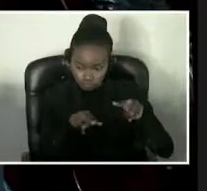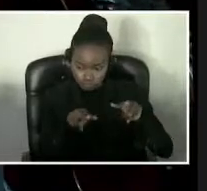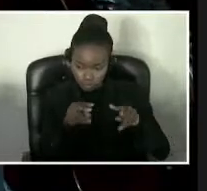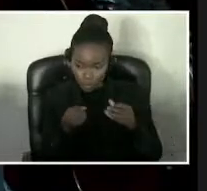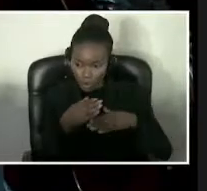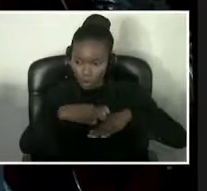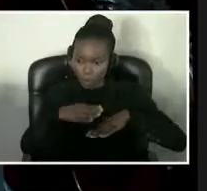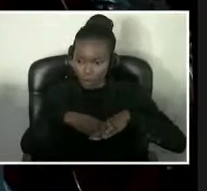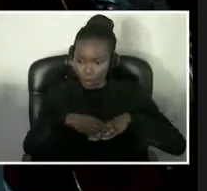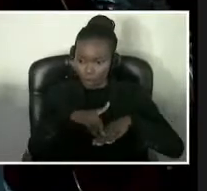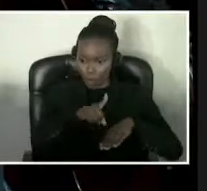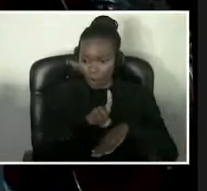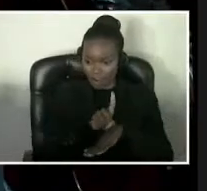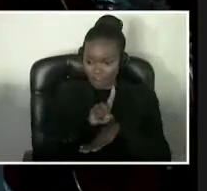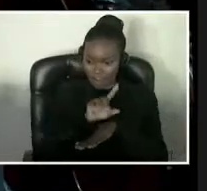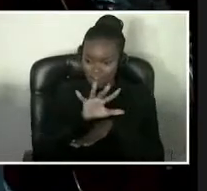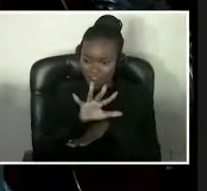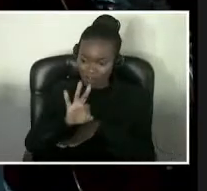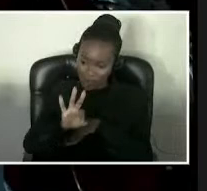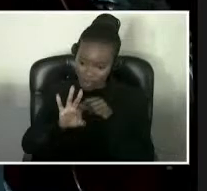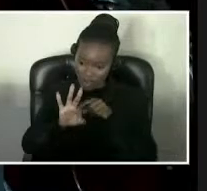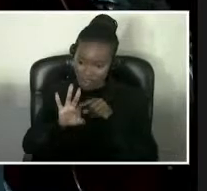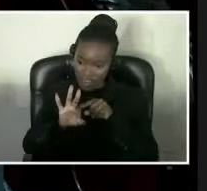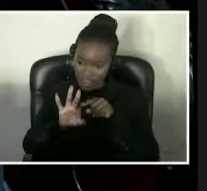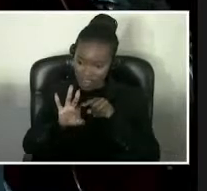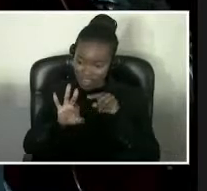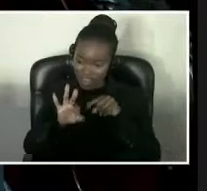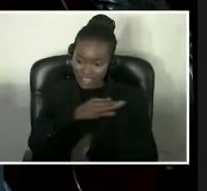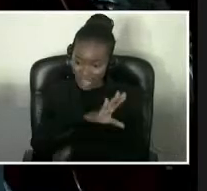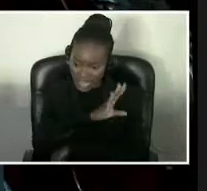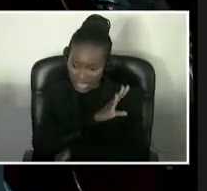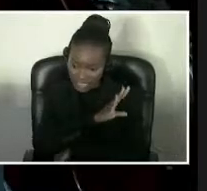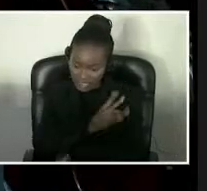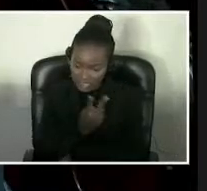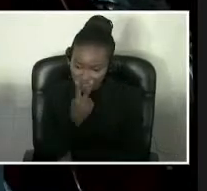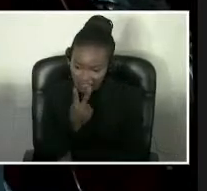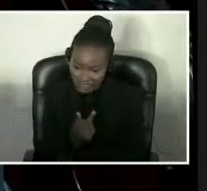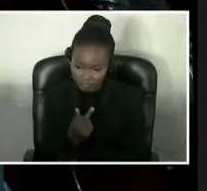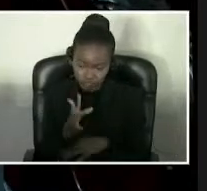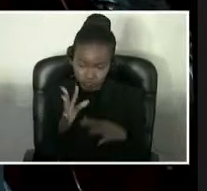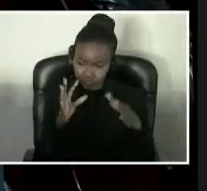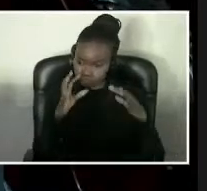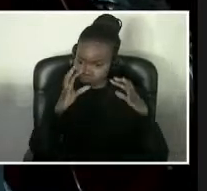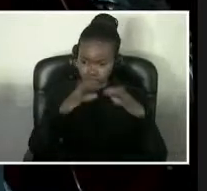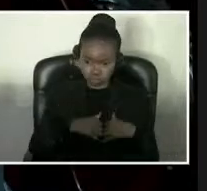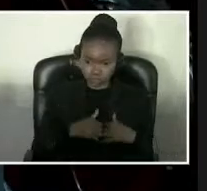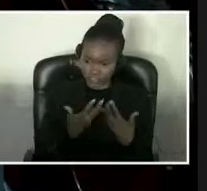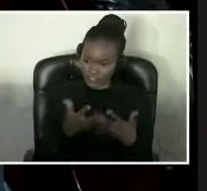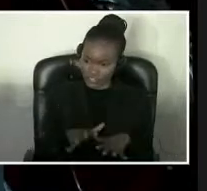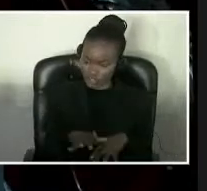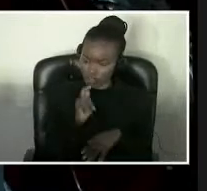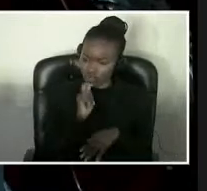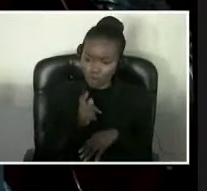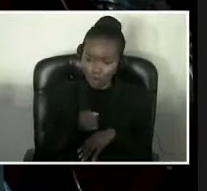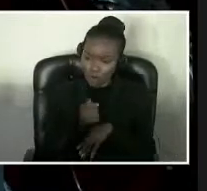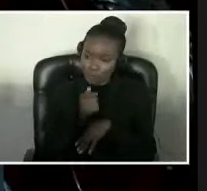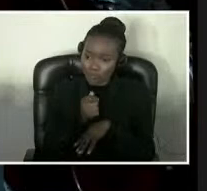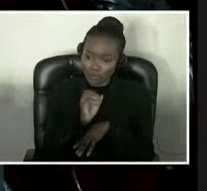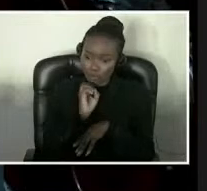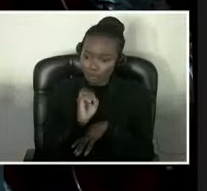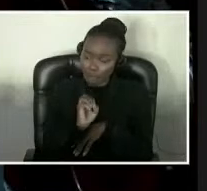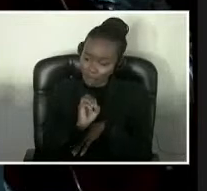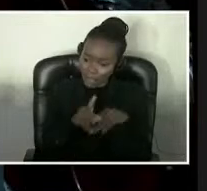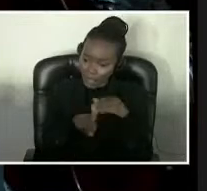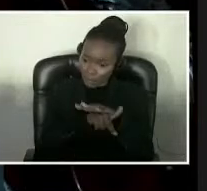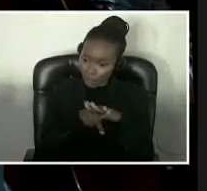general collapse in majority of clinics and there is almost no primary health care for our people this is what